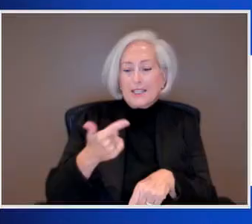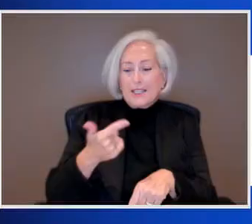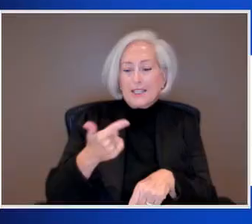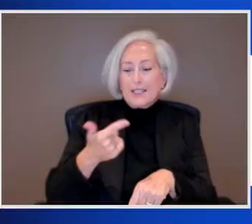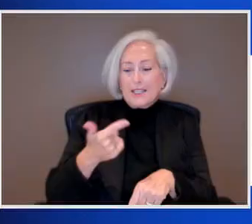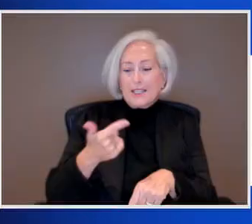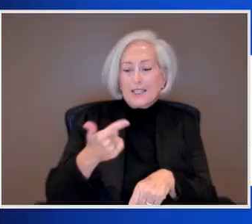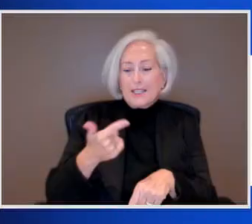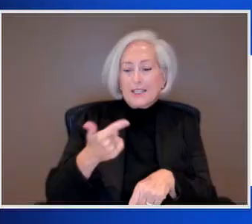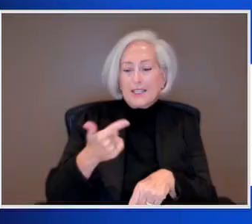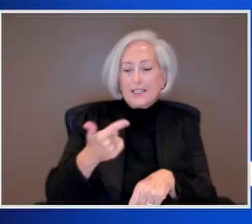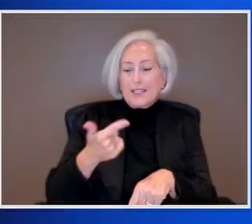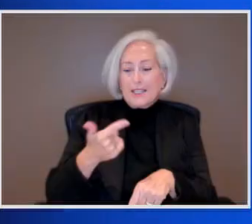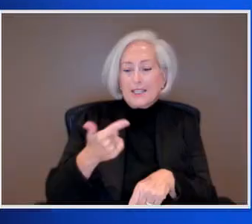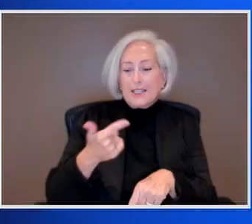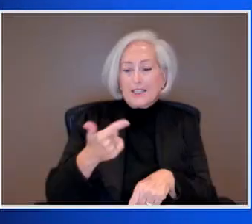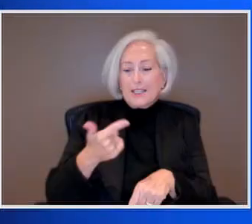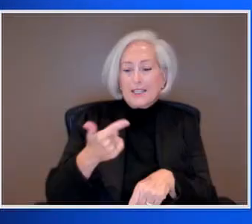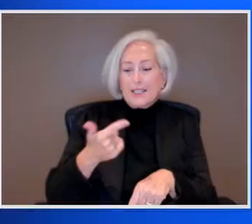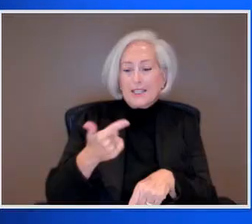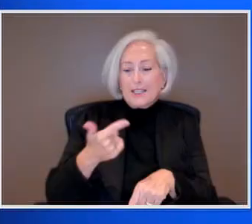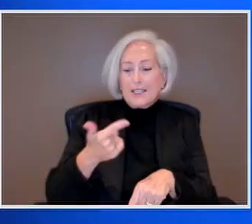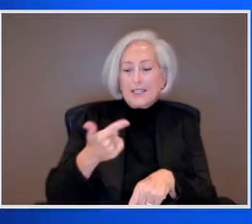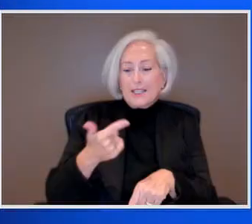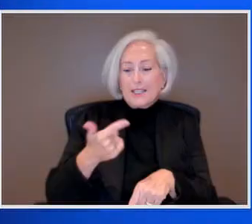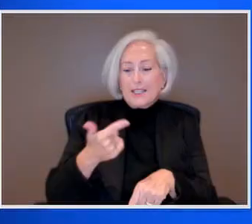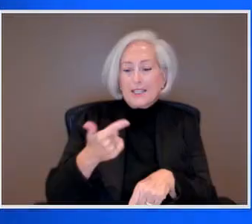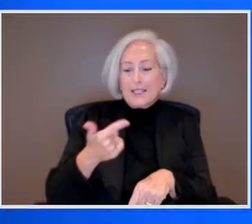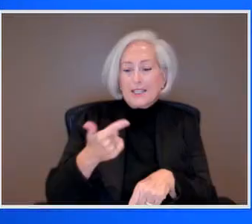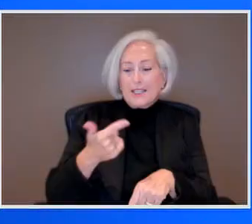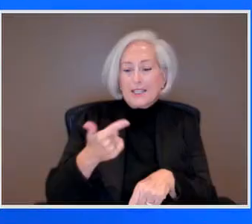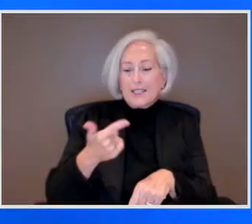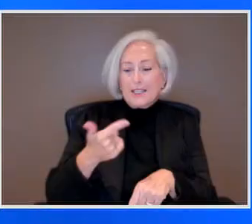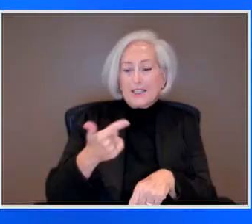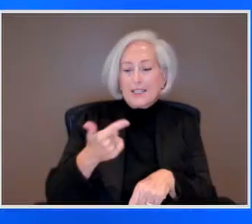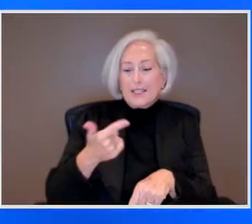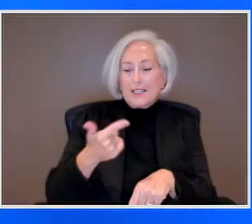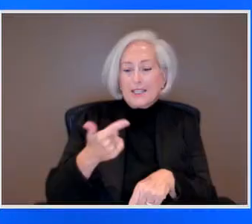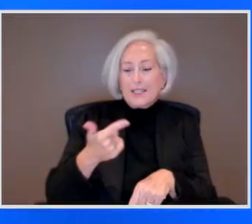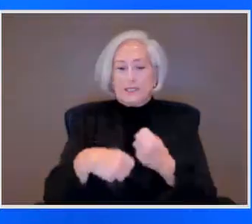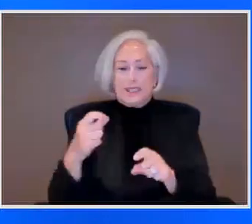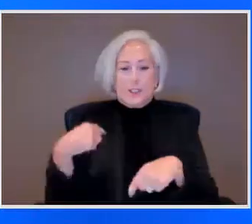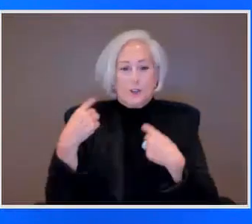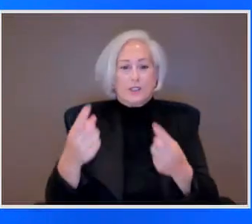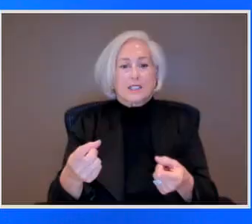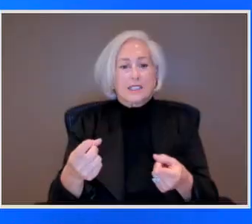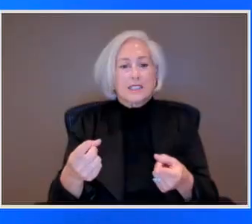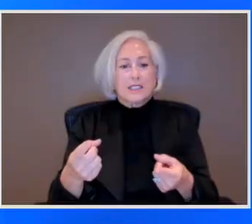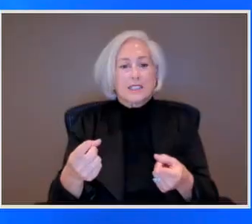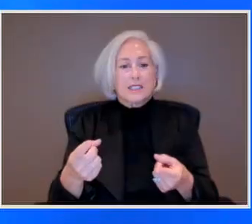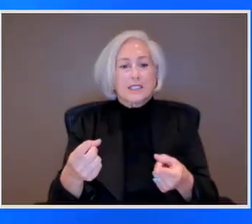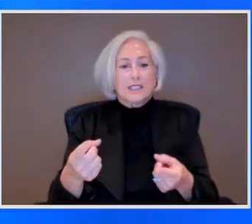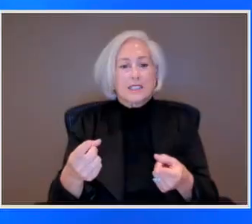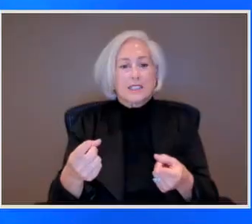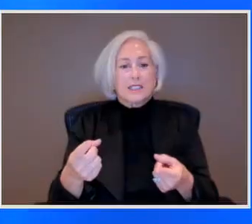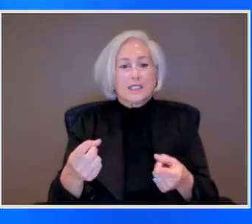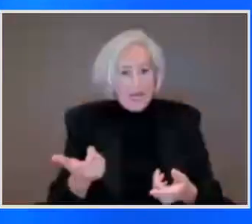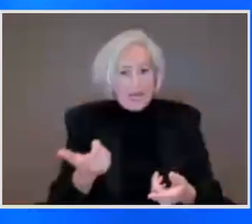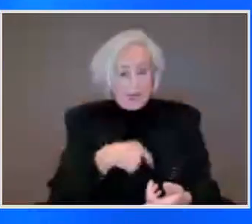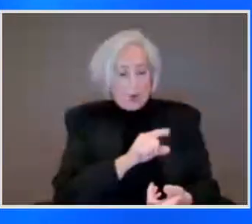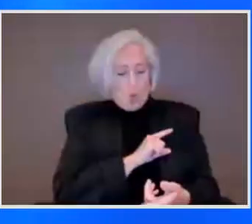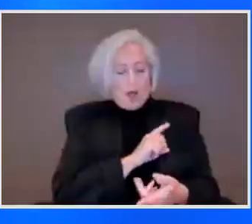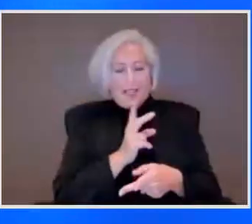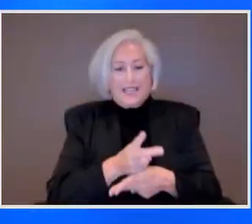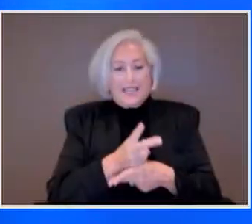contractor down at KU Med at the main campus for the last 10 years, and I've seen the things that come in and out of there, and the quality of care that they